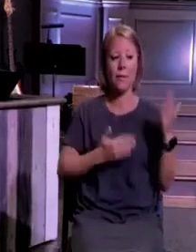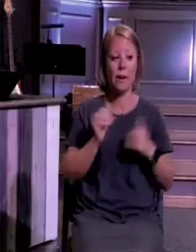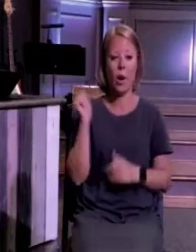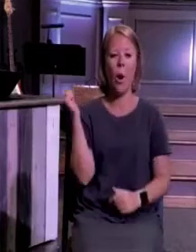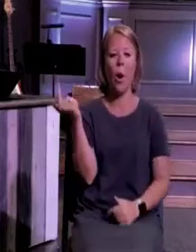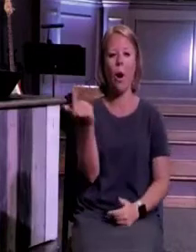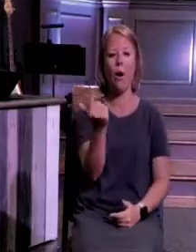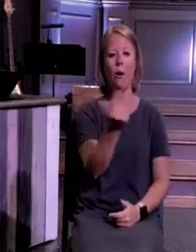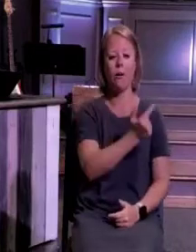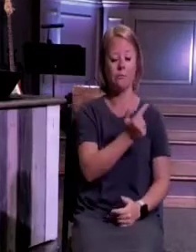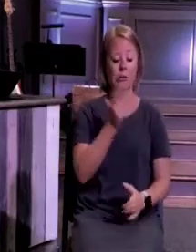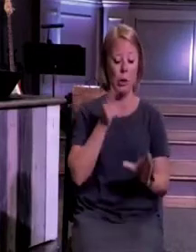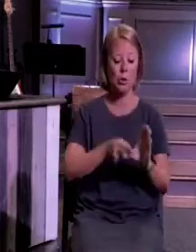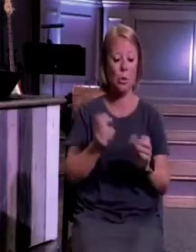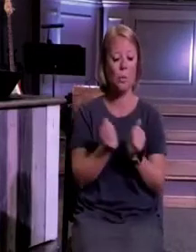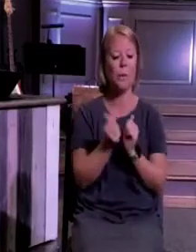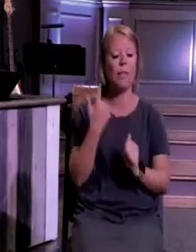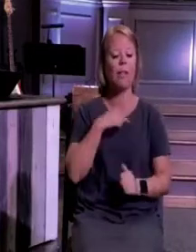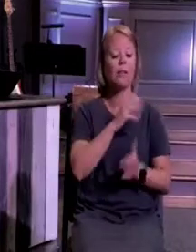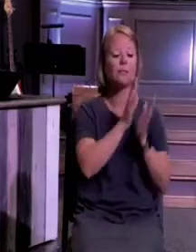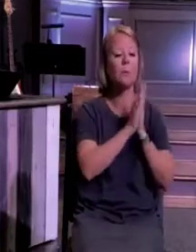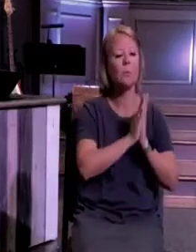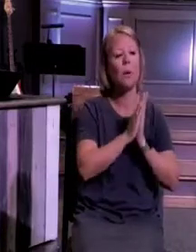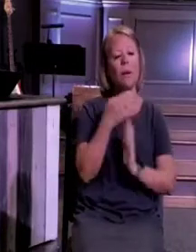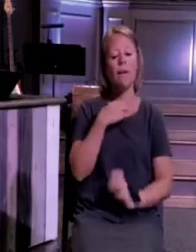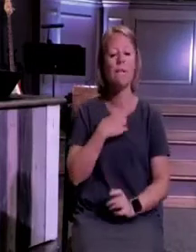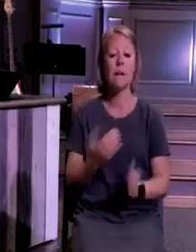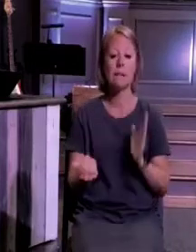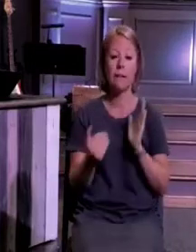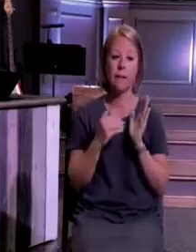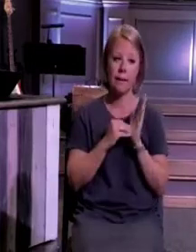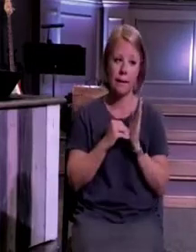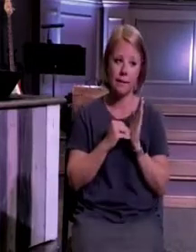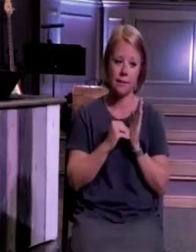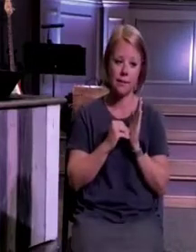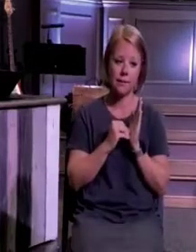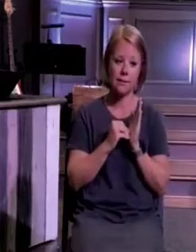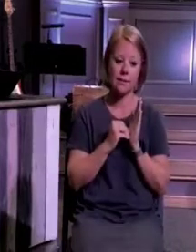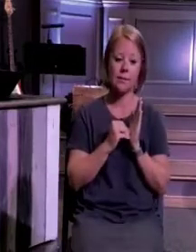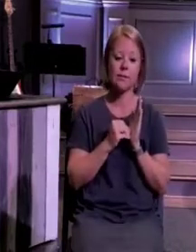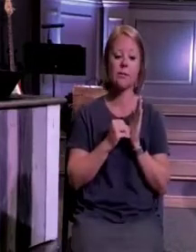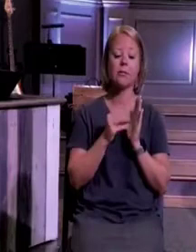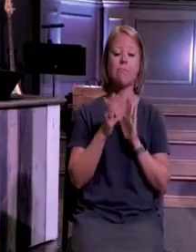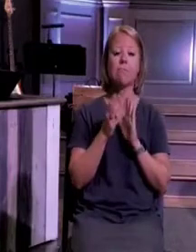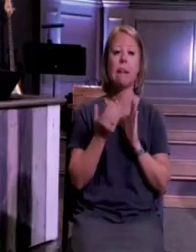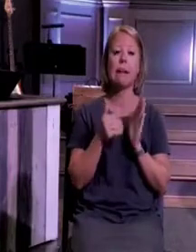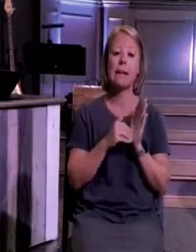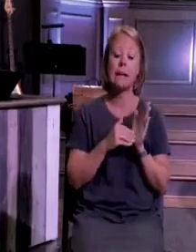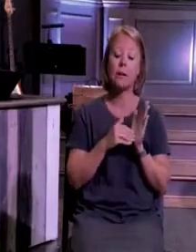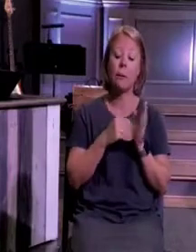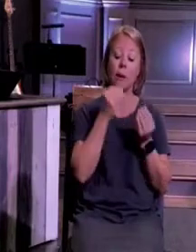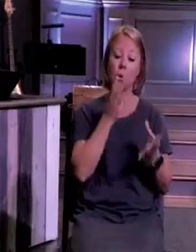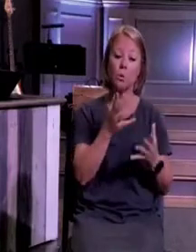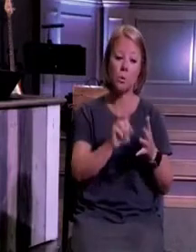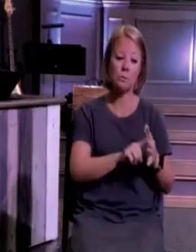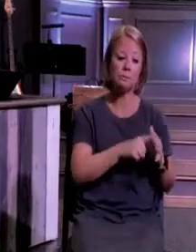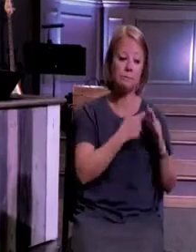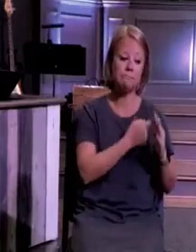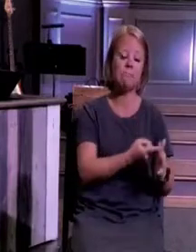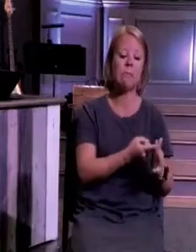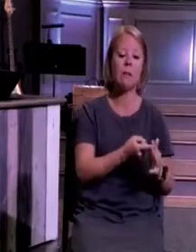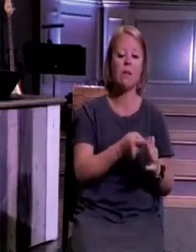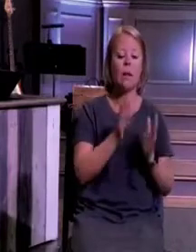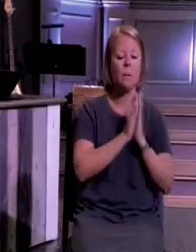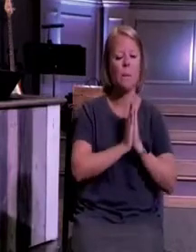to join with us for prayer and fasting. And again, echoing what I told you in the beginning, that we would pray for